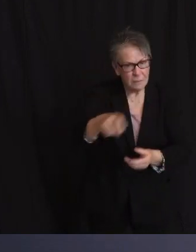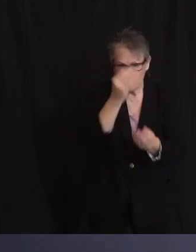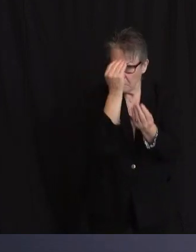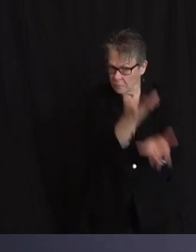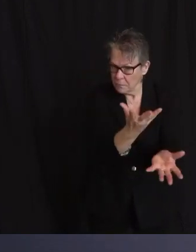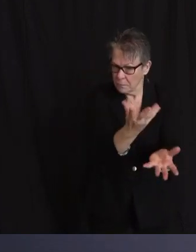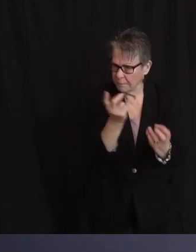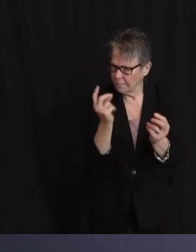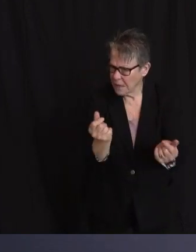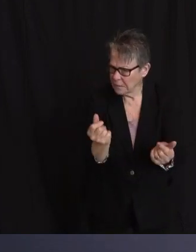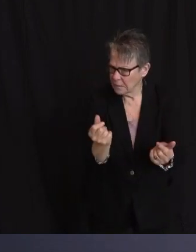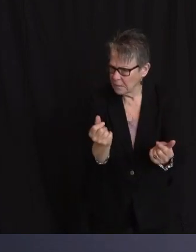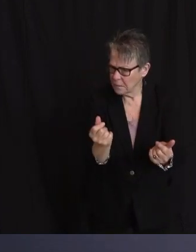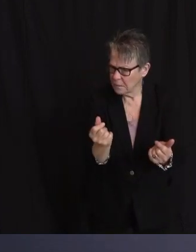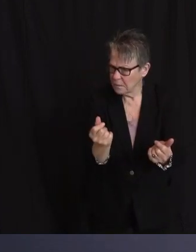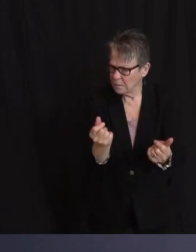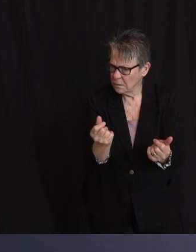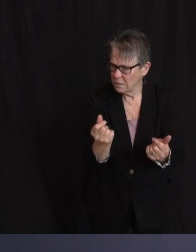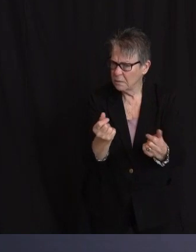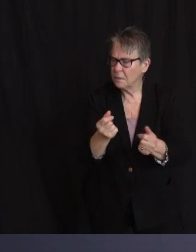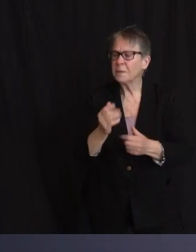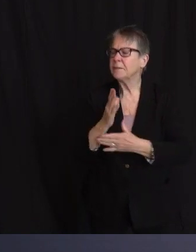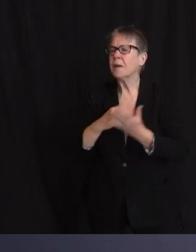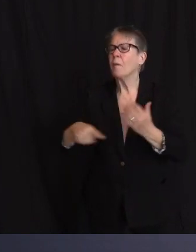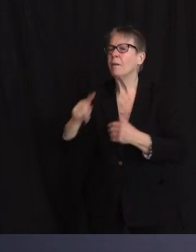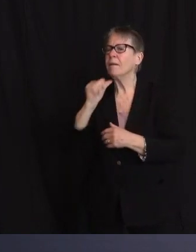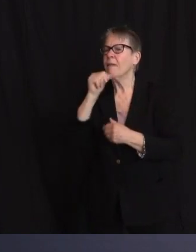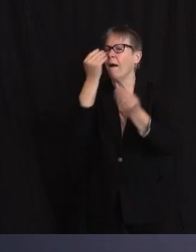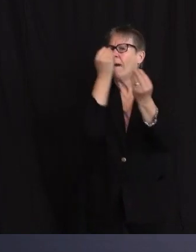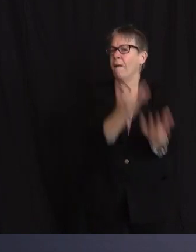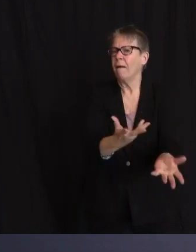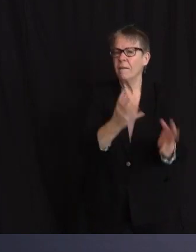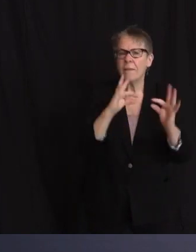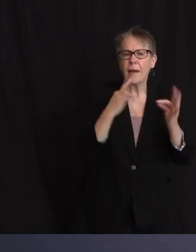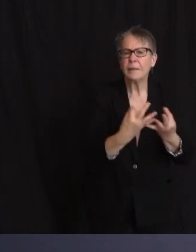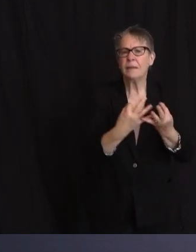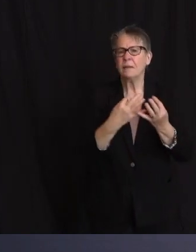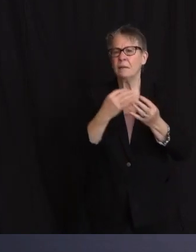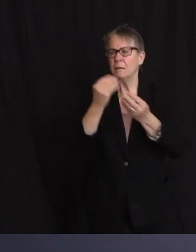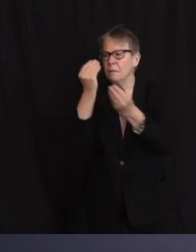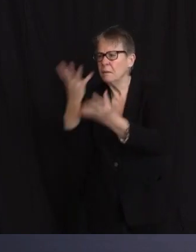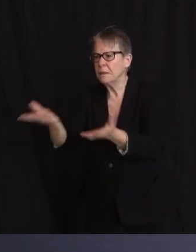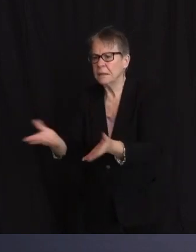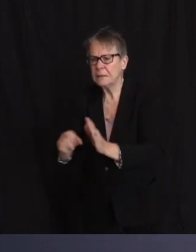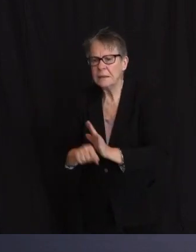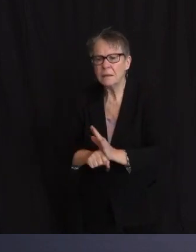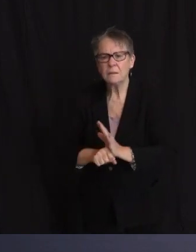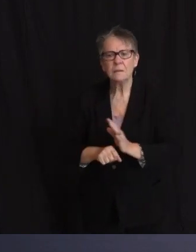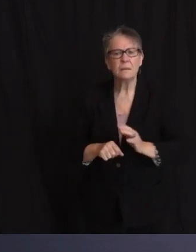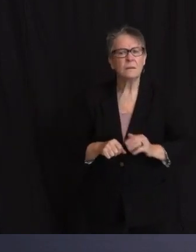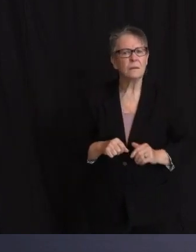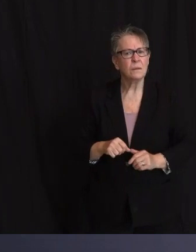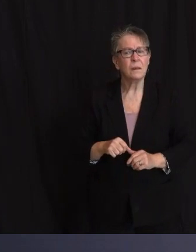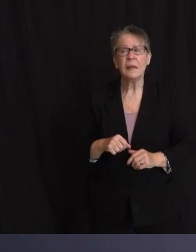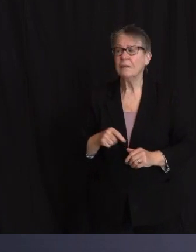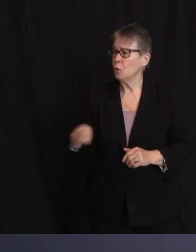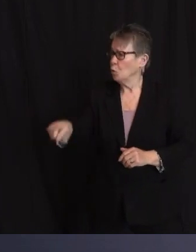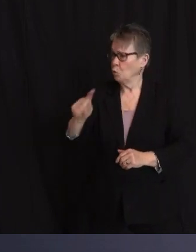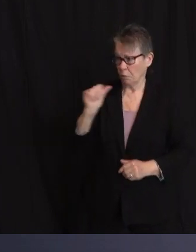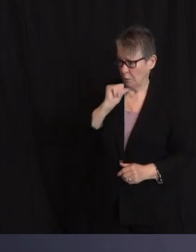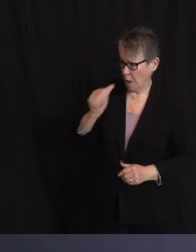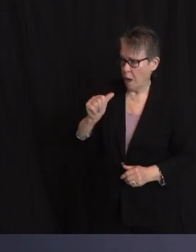transparency, we are sharing the details. Yesterday, the Centers for Medicare and Medicaid Services,